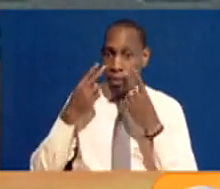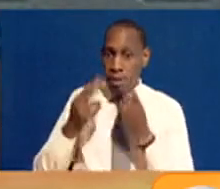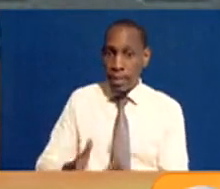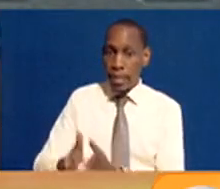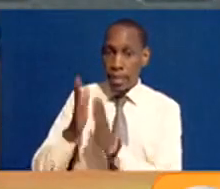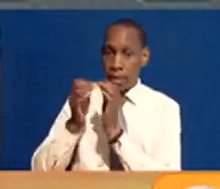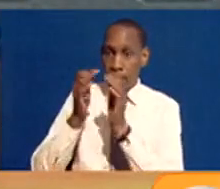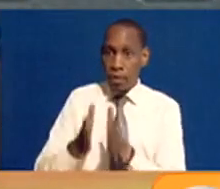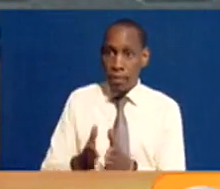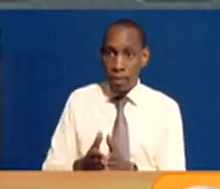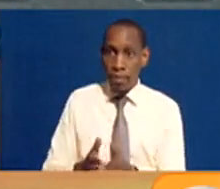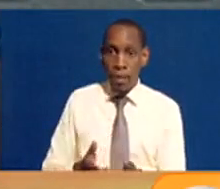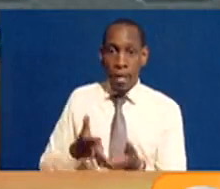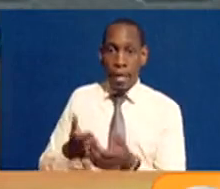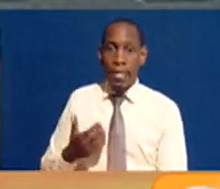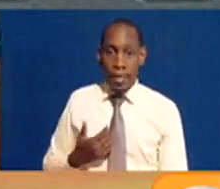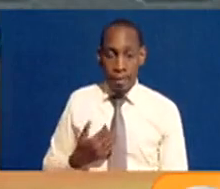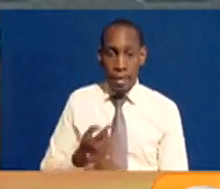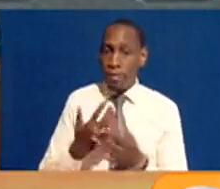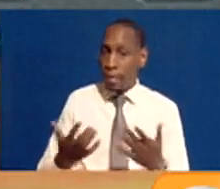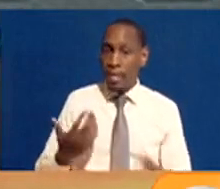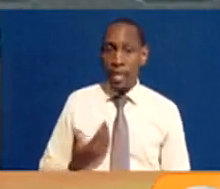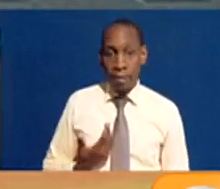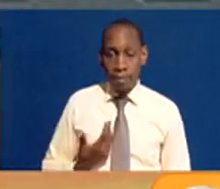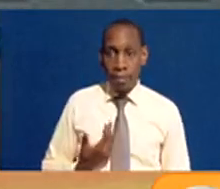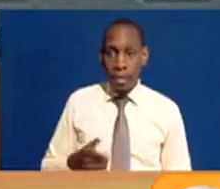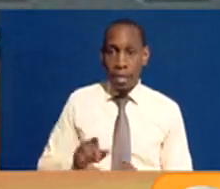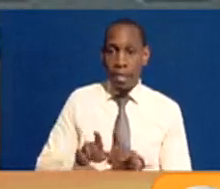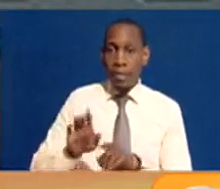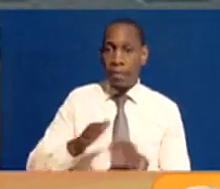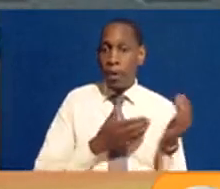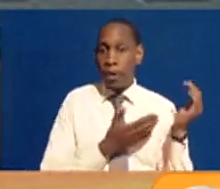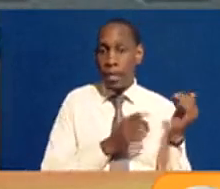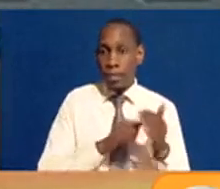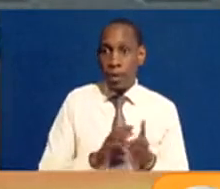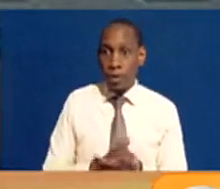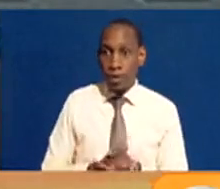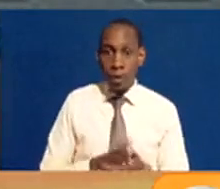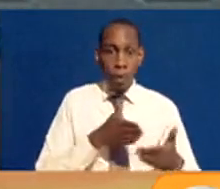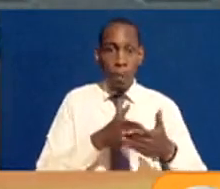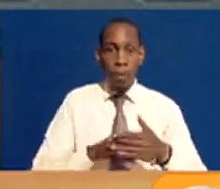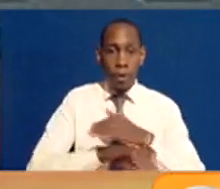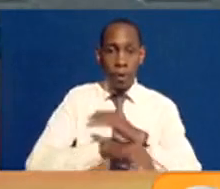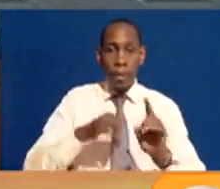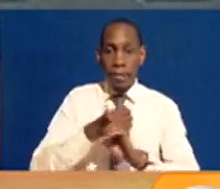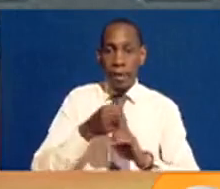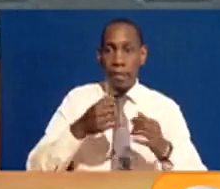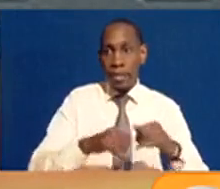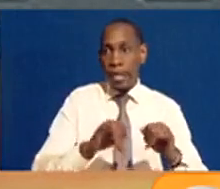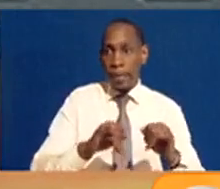officials armed with rifles and other weapons, as if they're expecting to foil some sort of robbery with violence